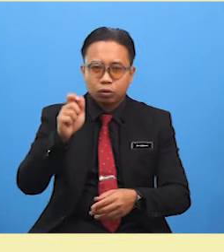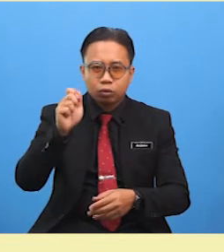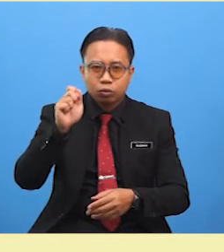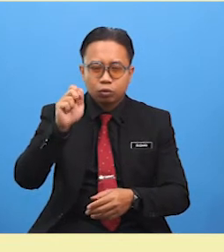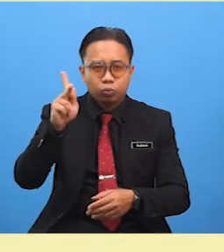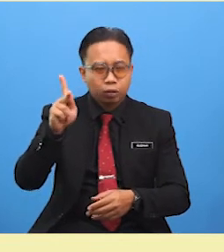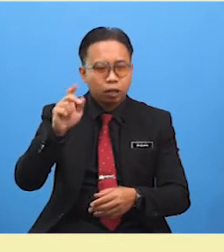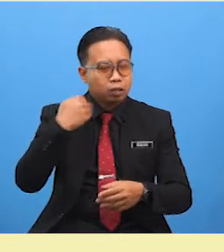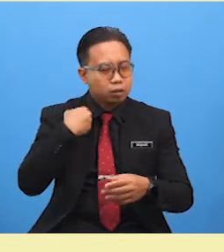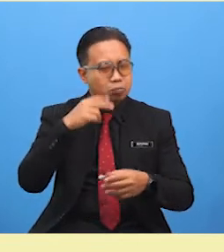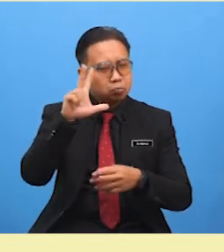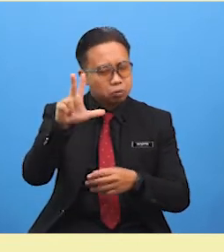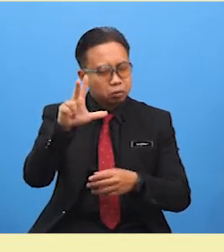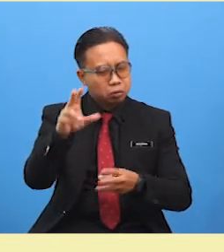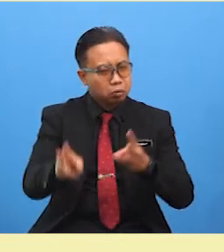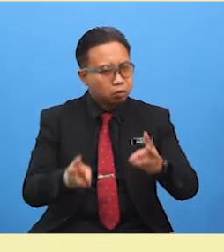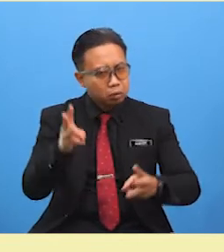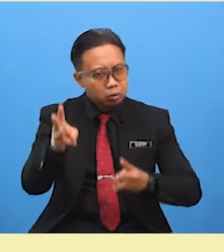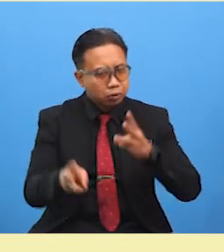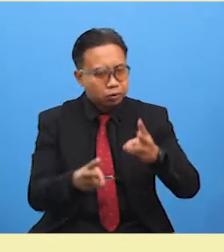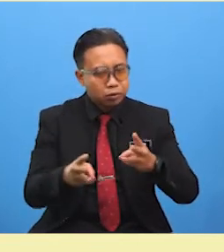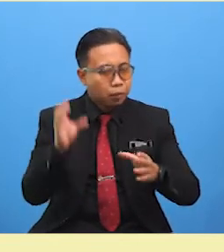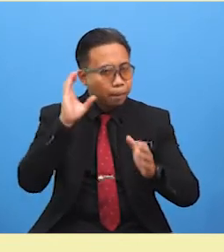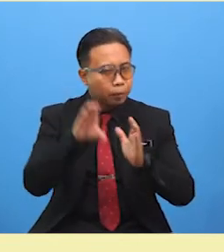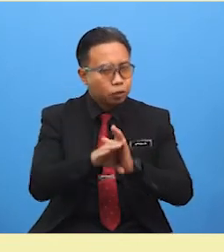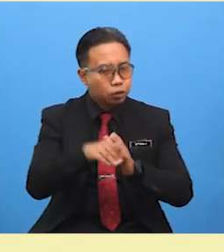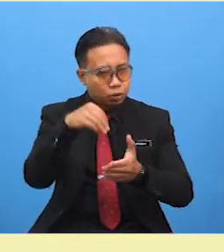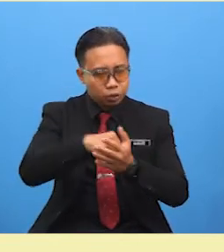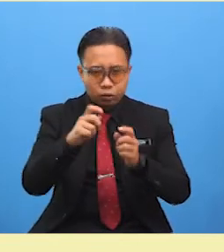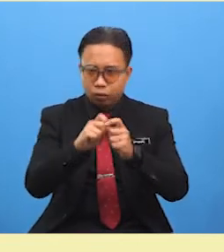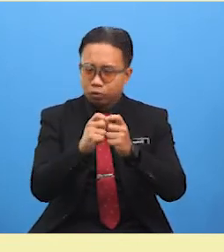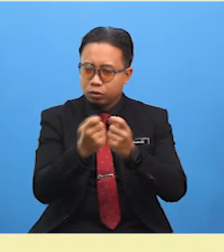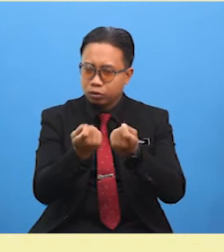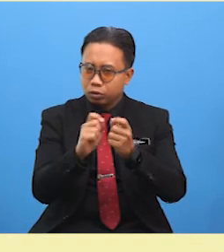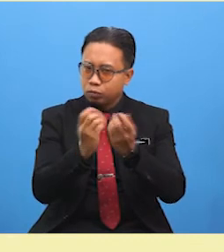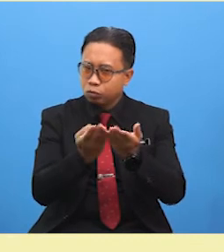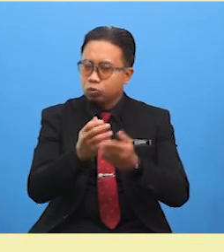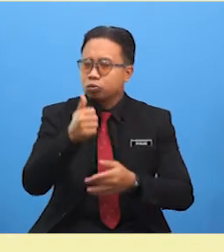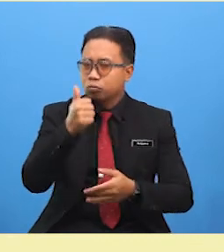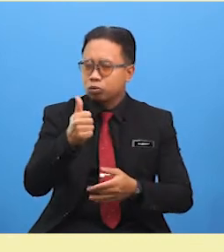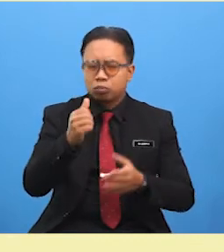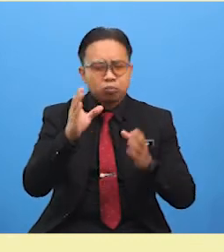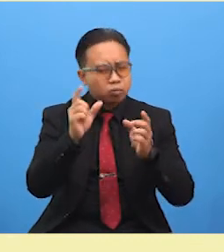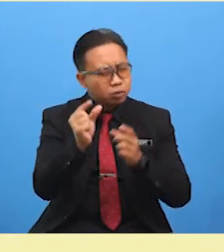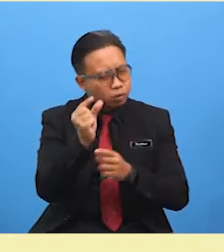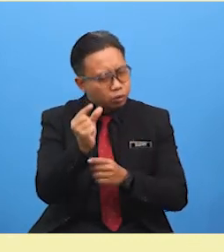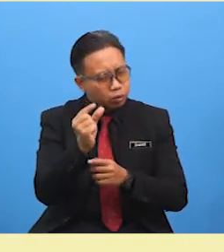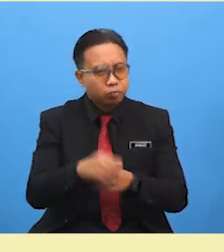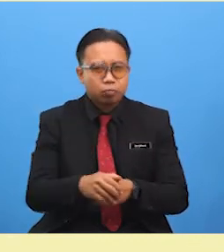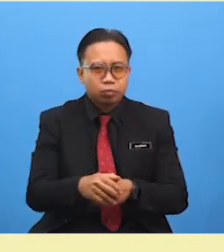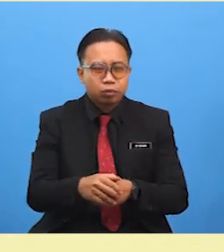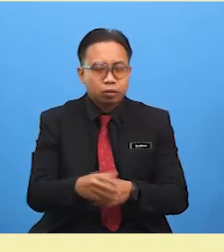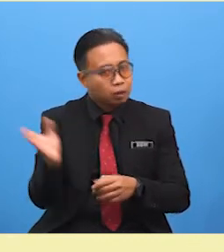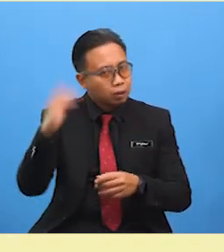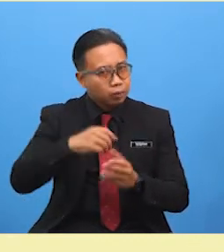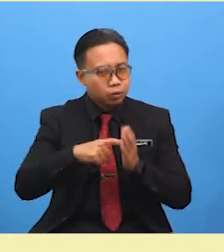3, and that is how they are different. Since the picture in the textbook is very, very small, let